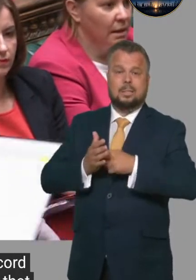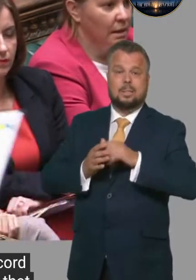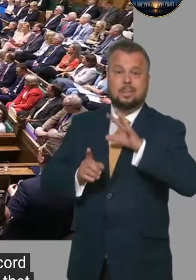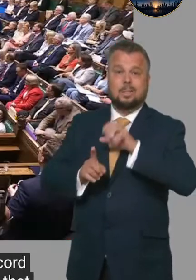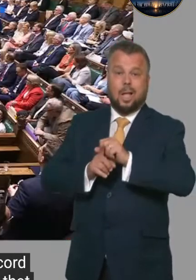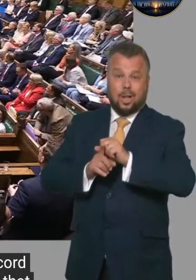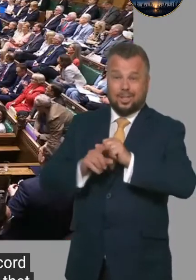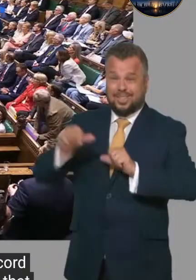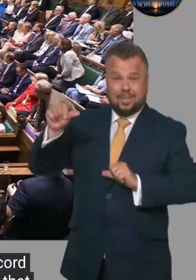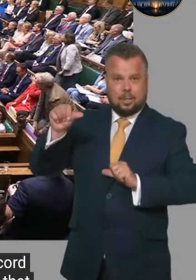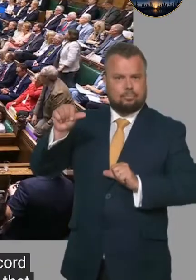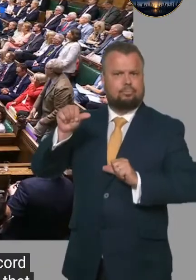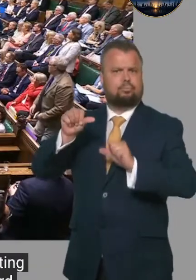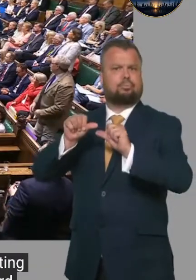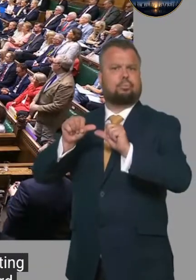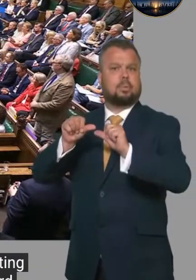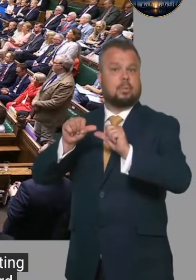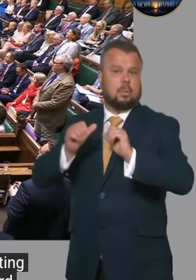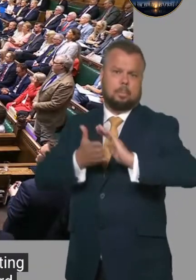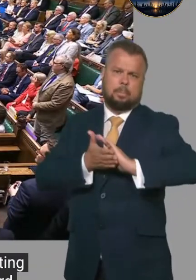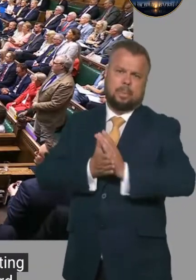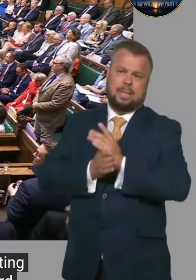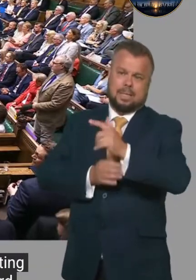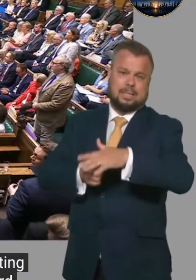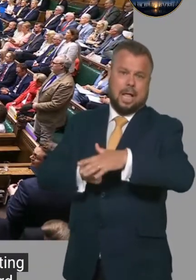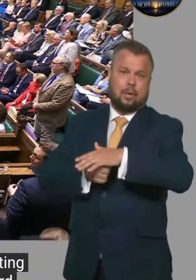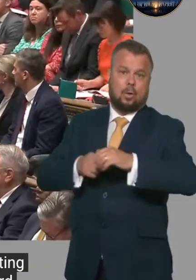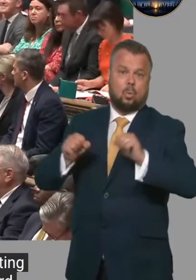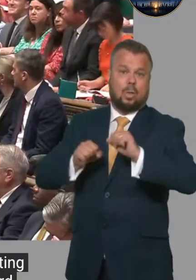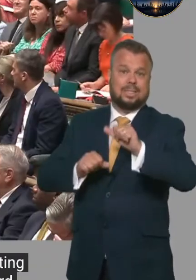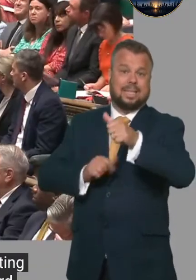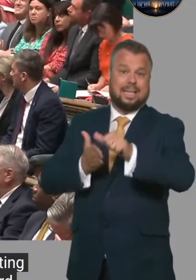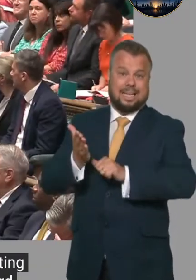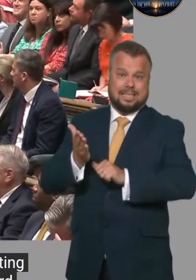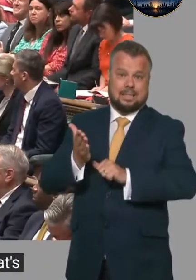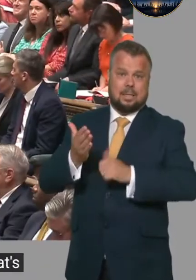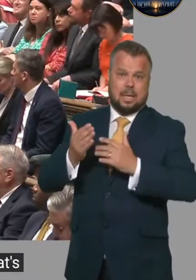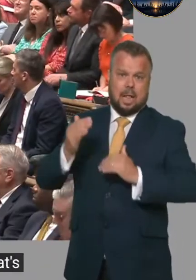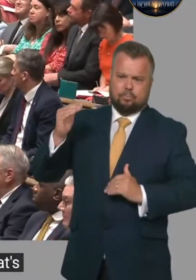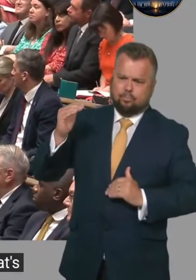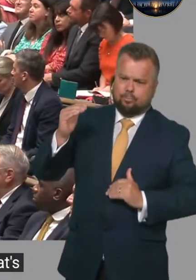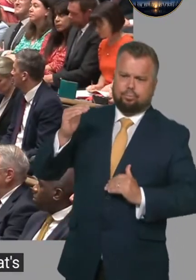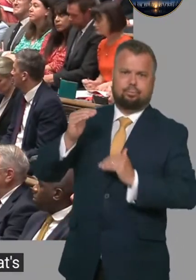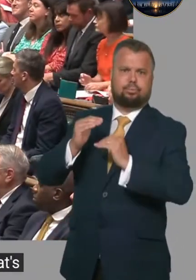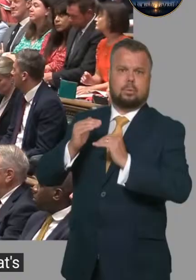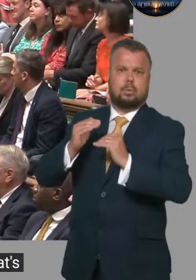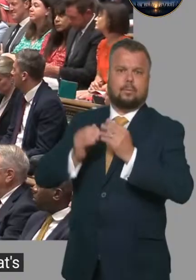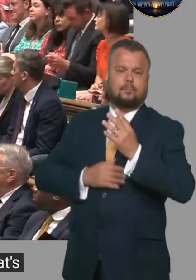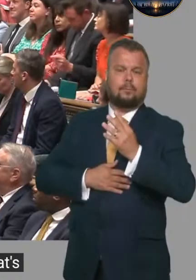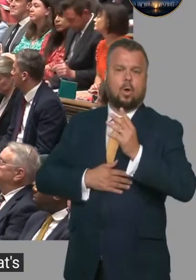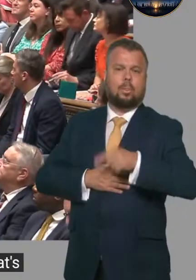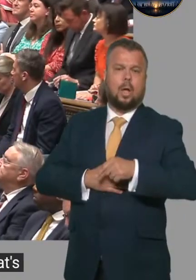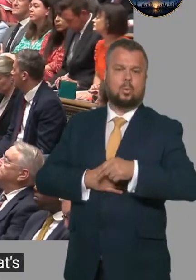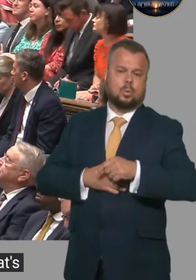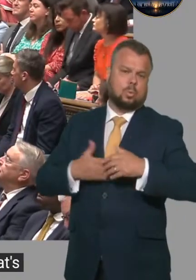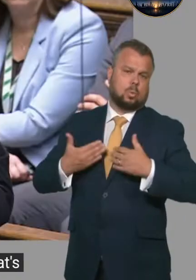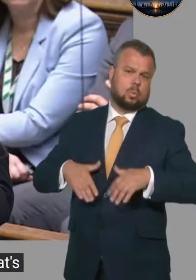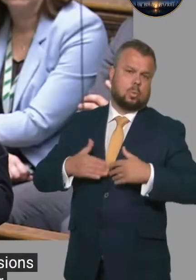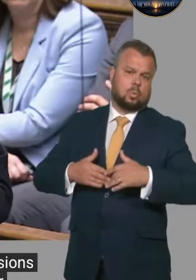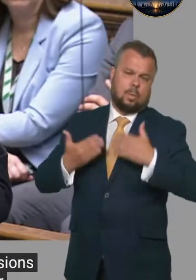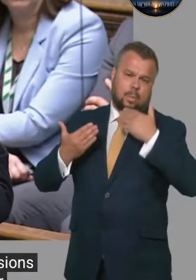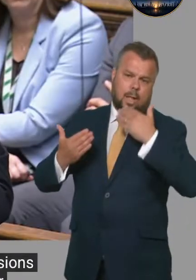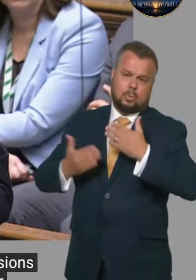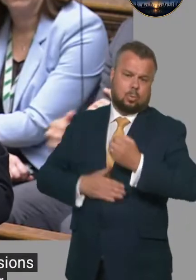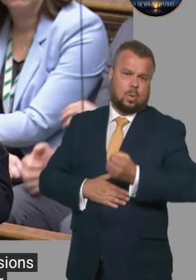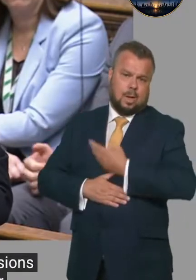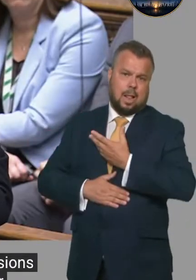decisions. Lee Barham. Thank you, Mr. Speaker. Max Hall is 14 years old. He should be worrying